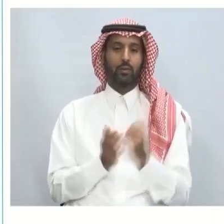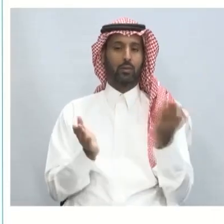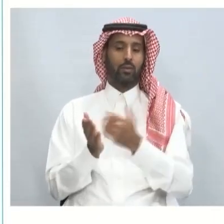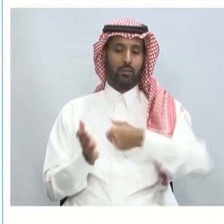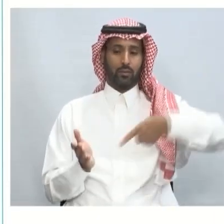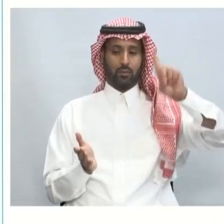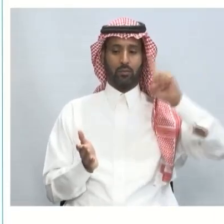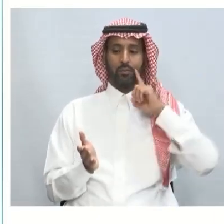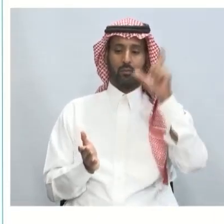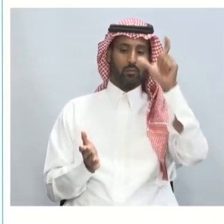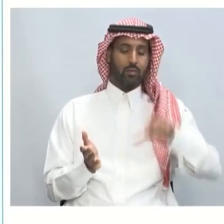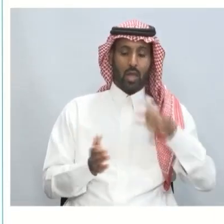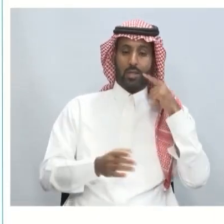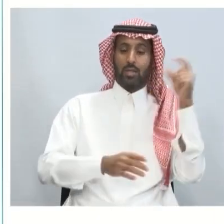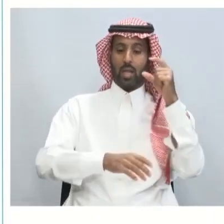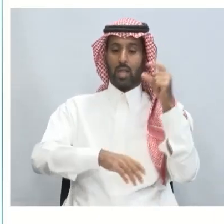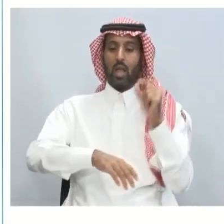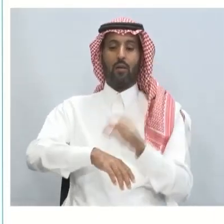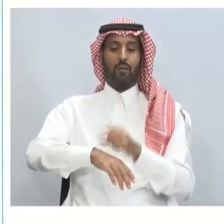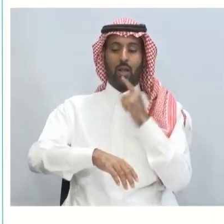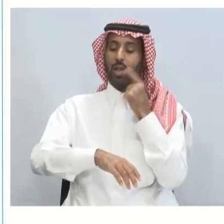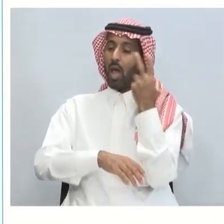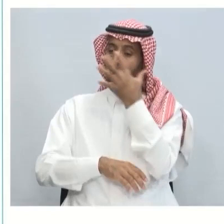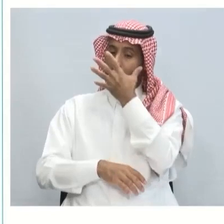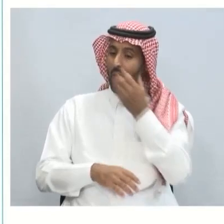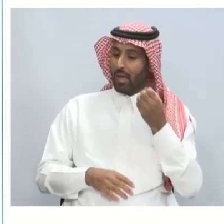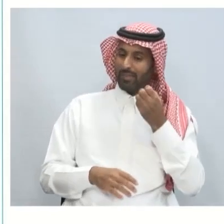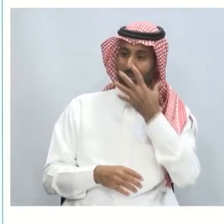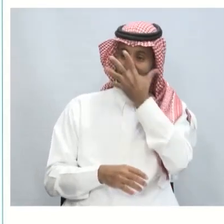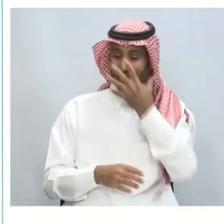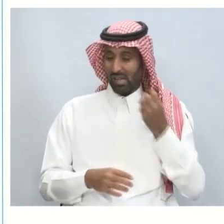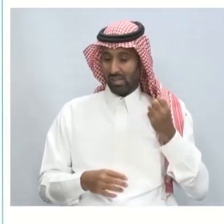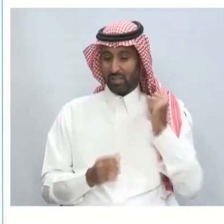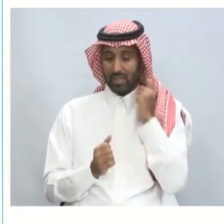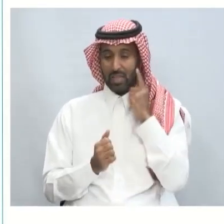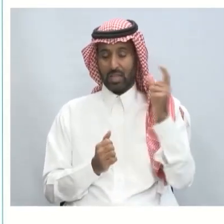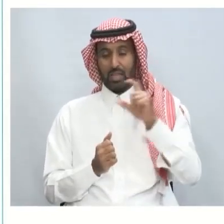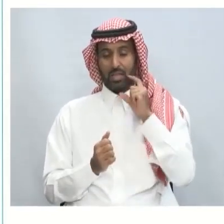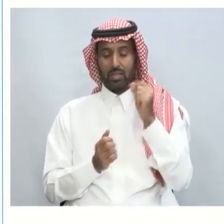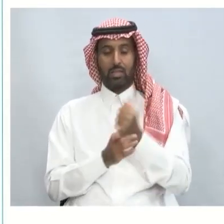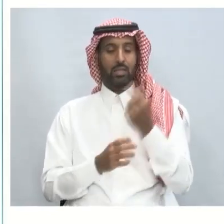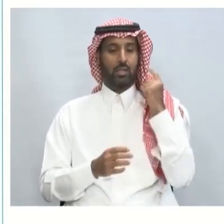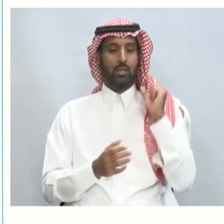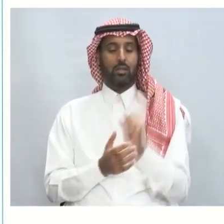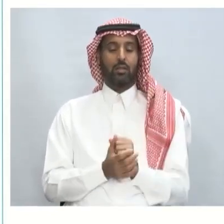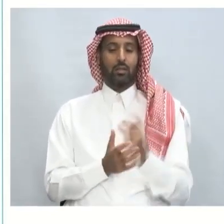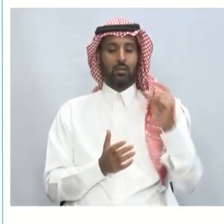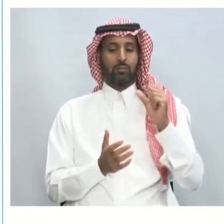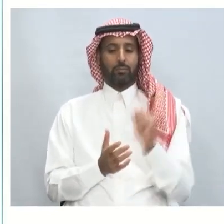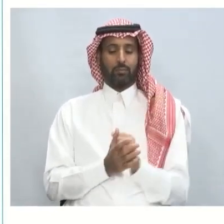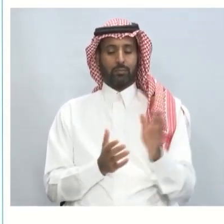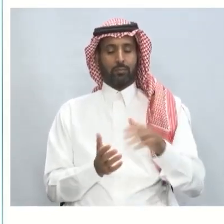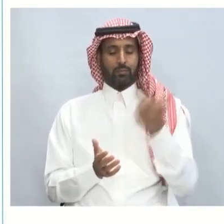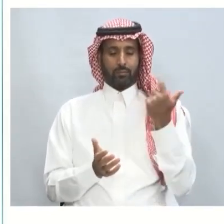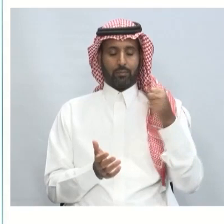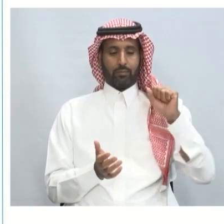D, this is a doctor for animals. So D is a doctor for animals. Number